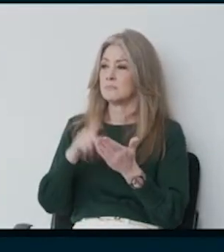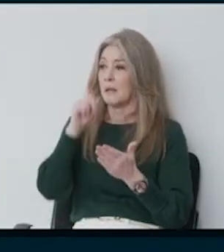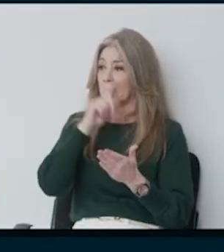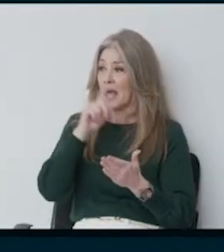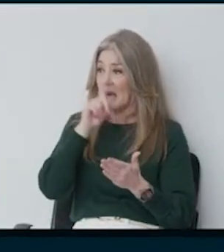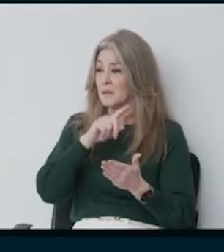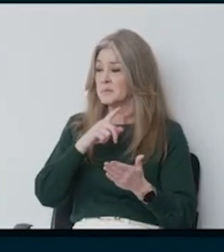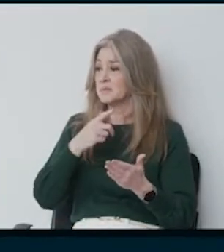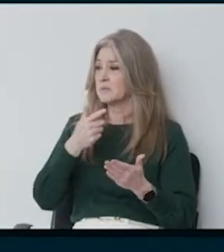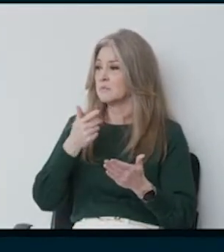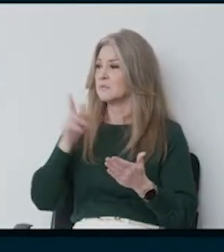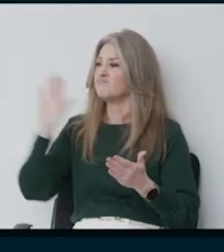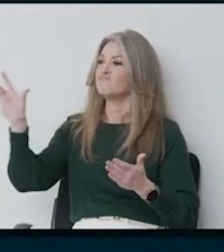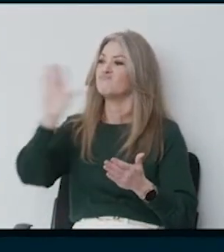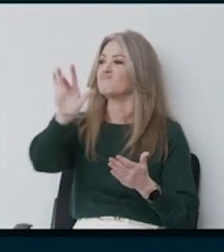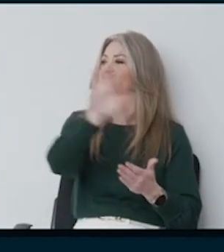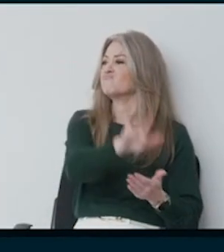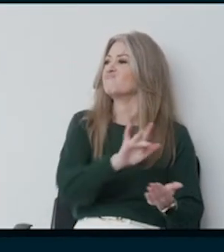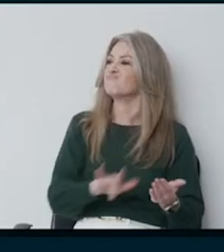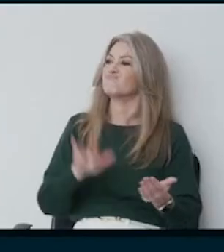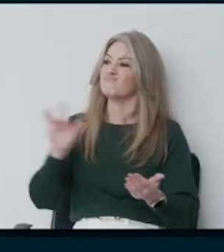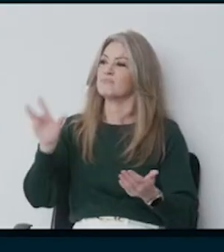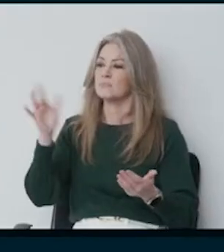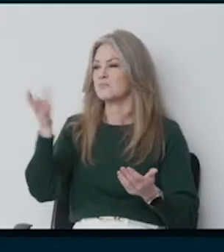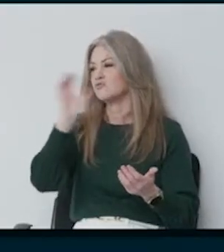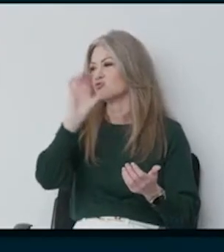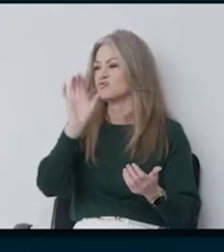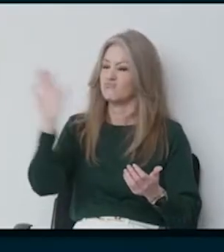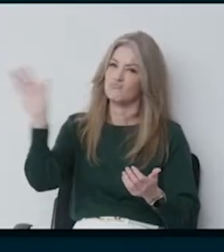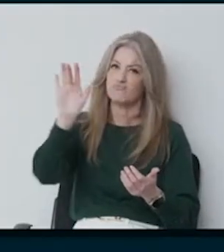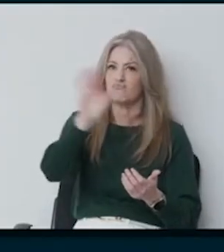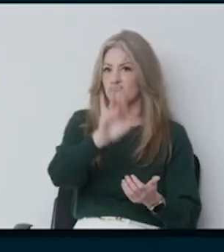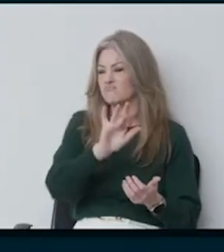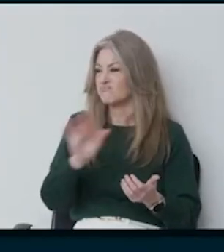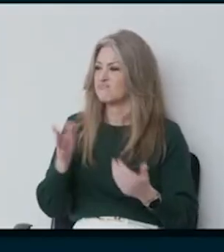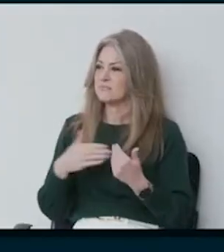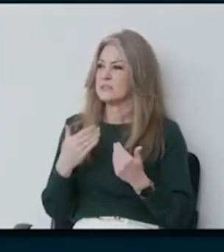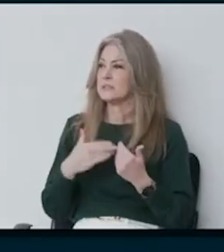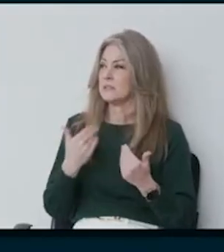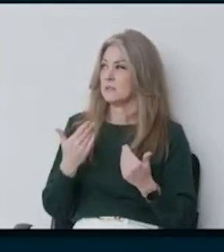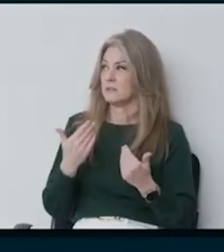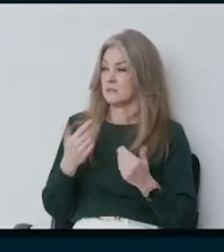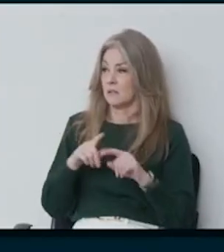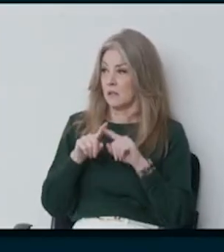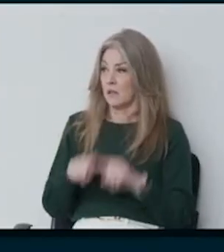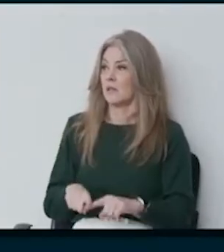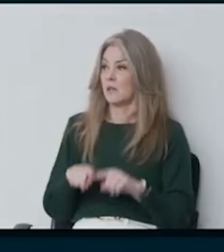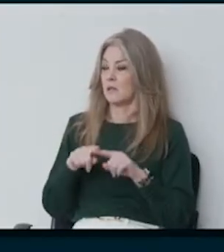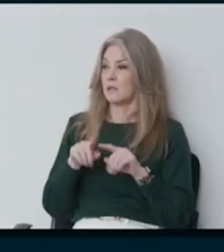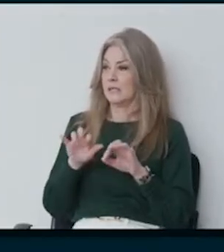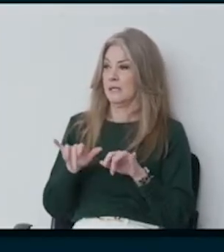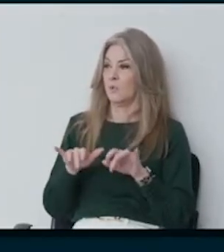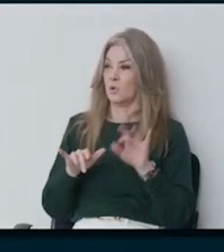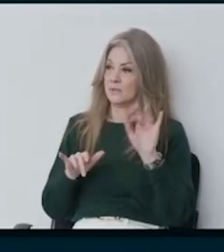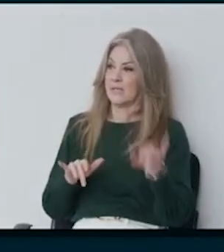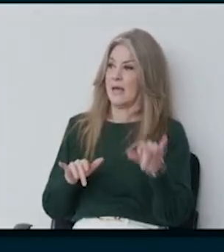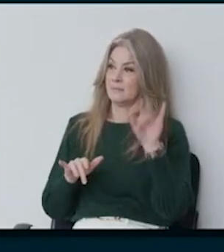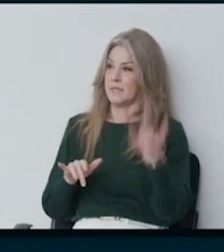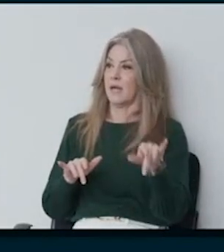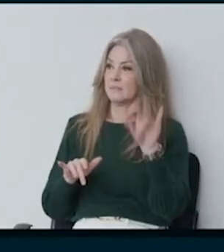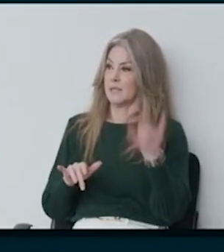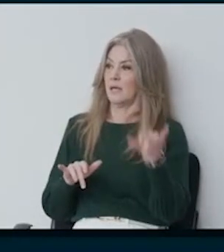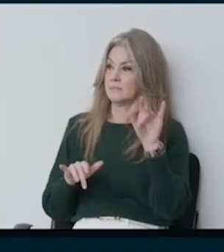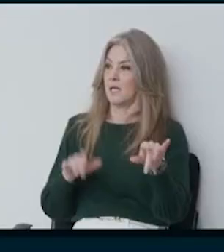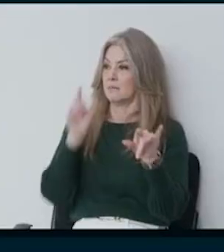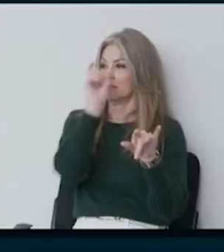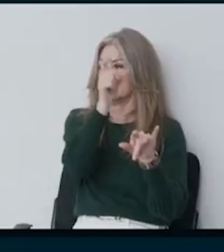kind of just jump right to the middle, right? If you wanted to search, you just click in there and jump through. But when you're using a keyboard, you need to tab through all the